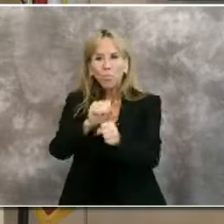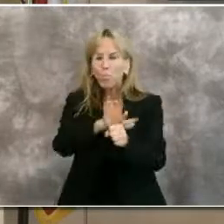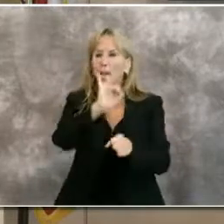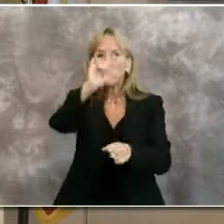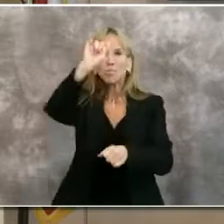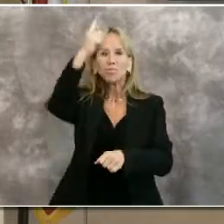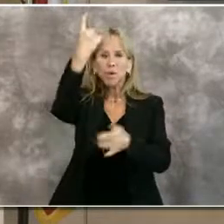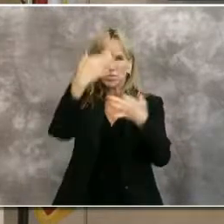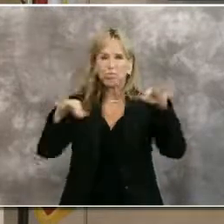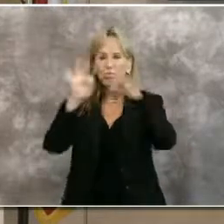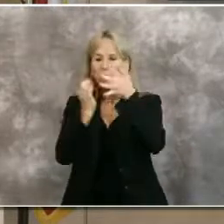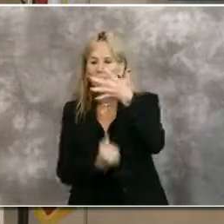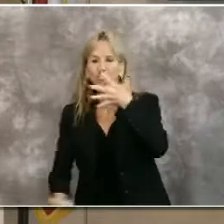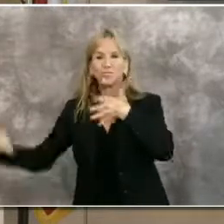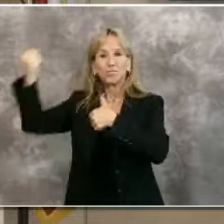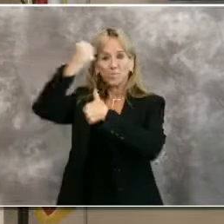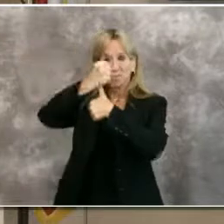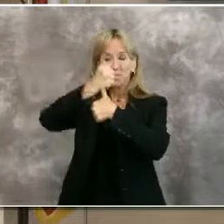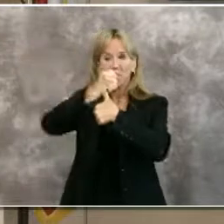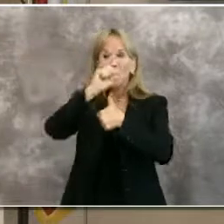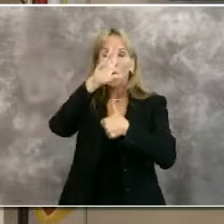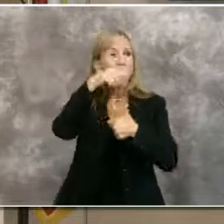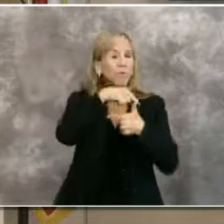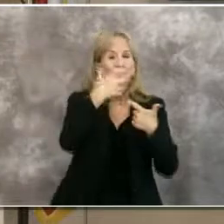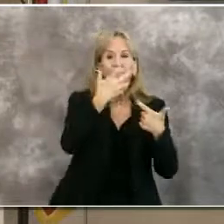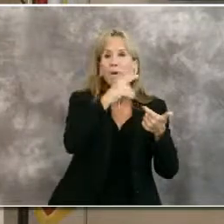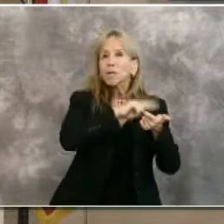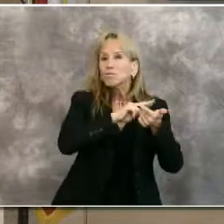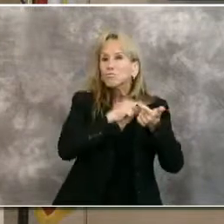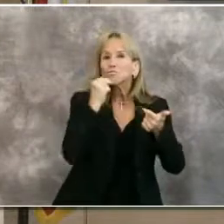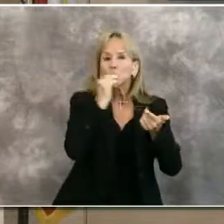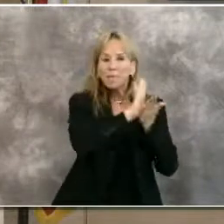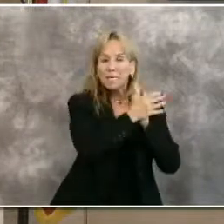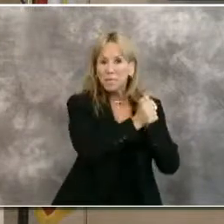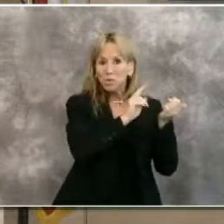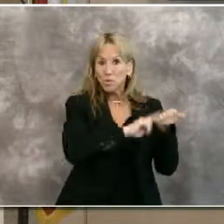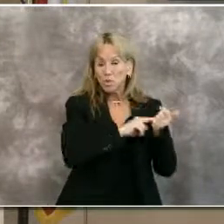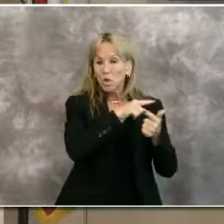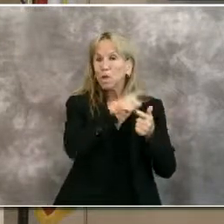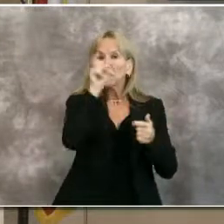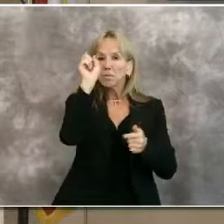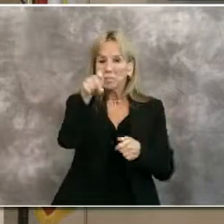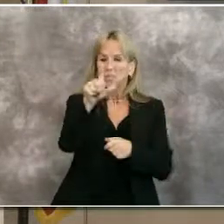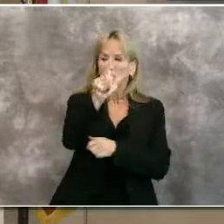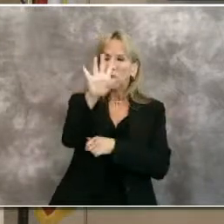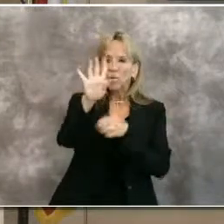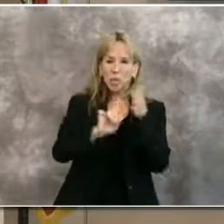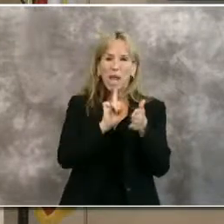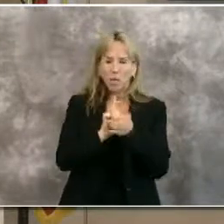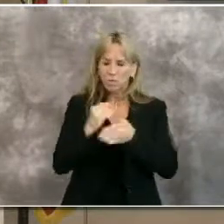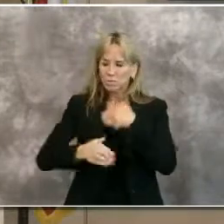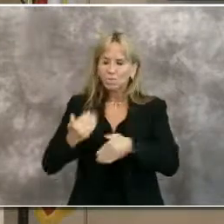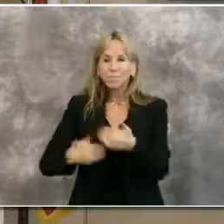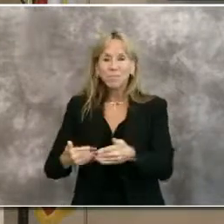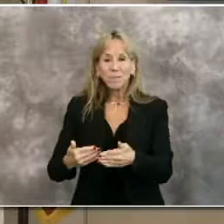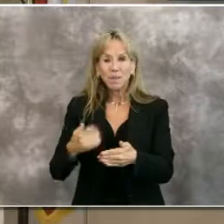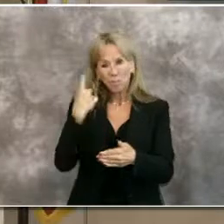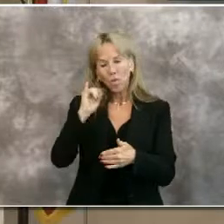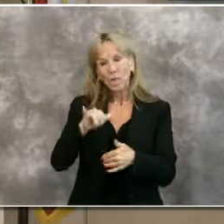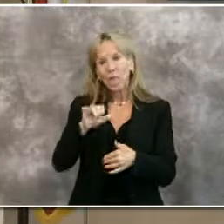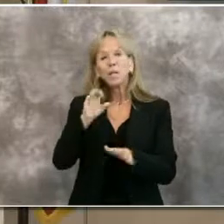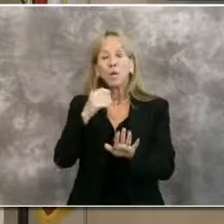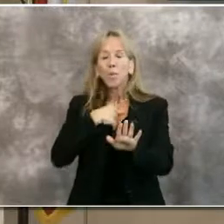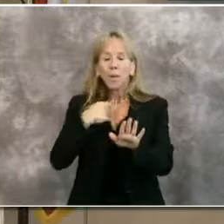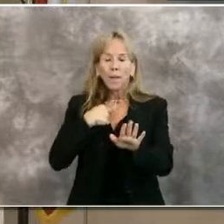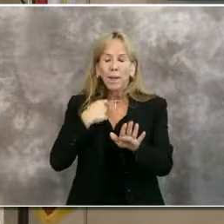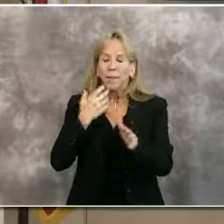priority, or a skilled nursing facility, those are conducted in 24 hours. So we are seeing indeed, to your